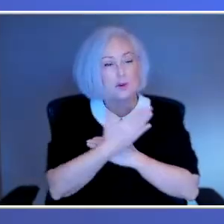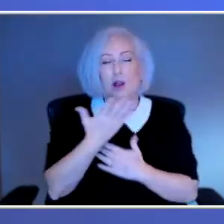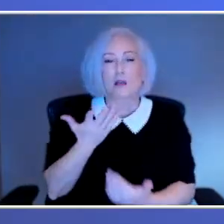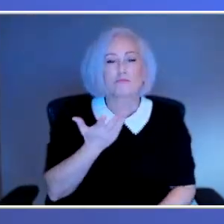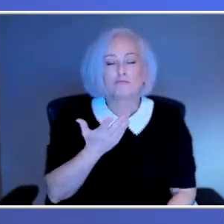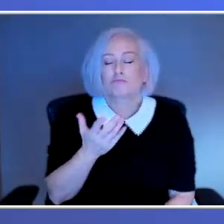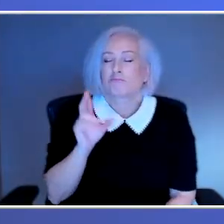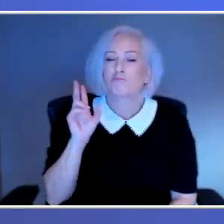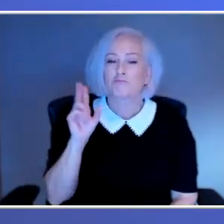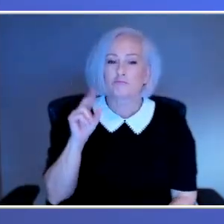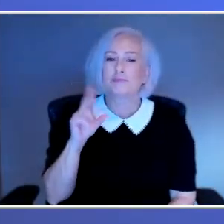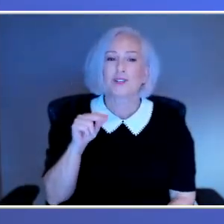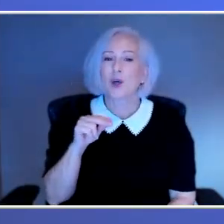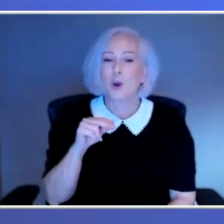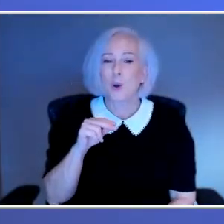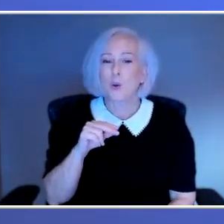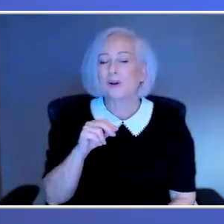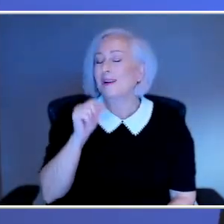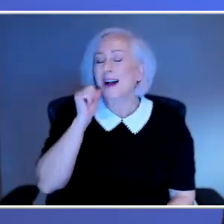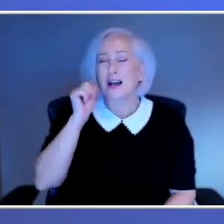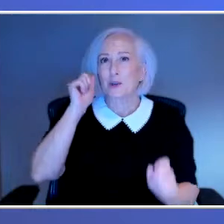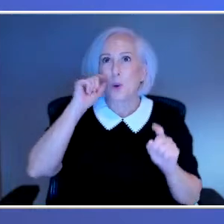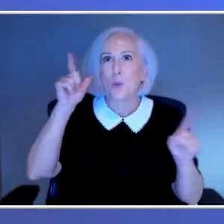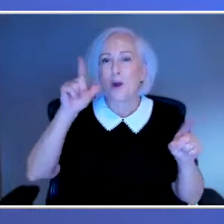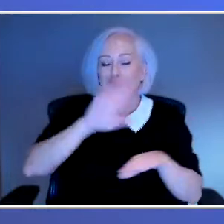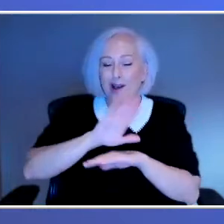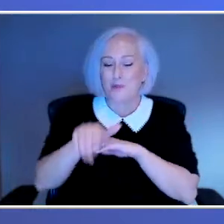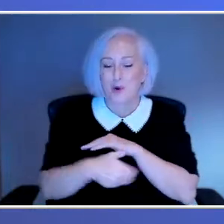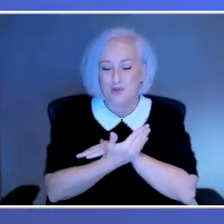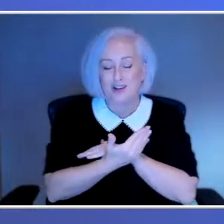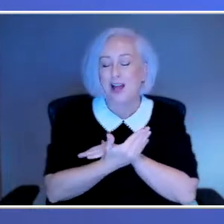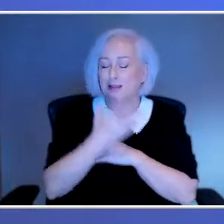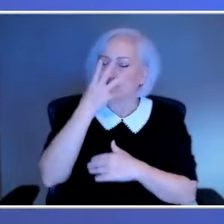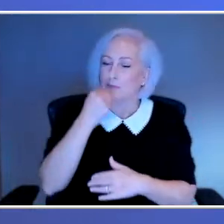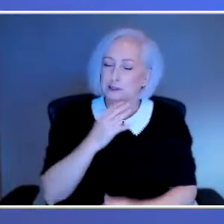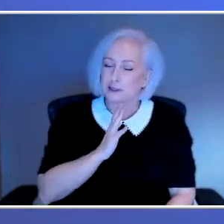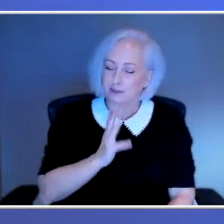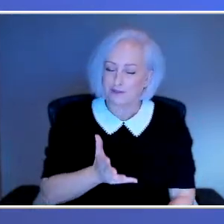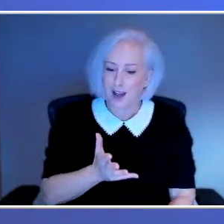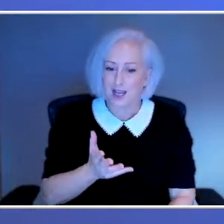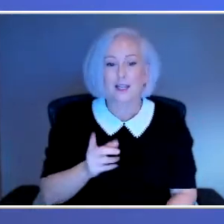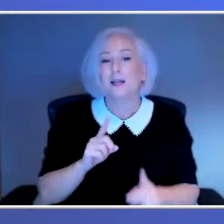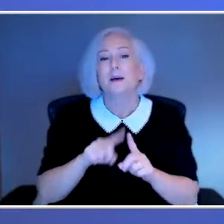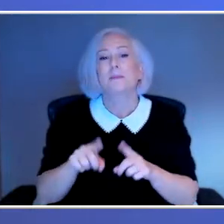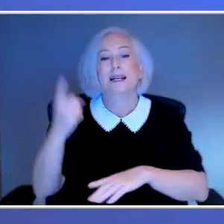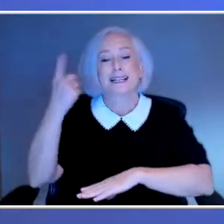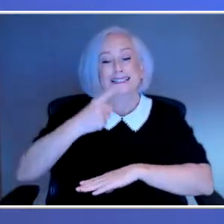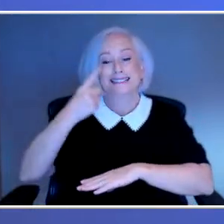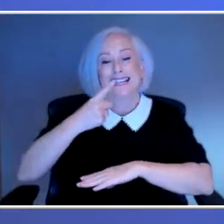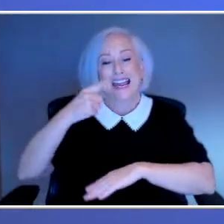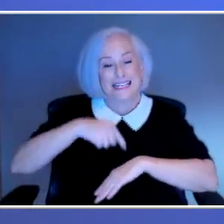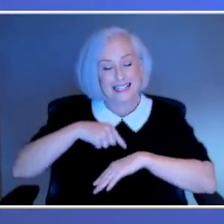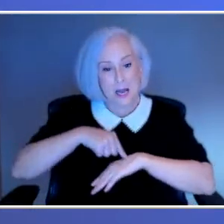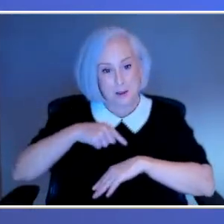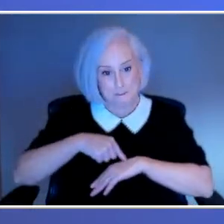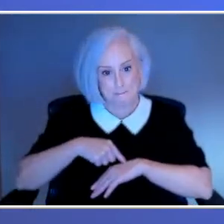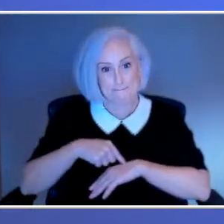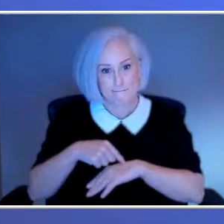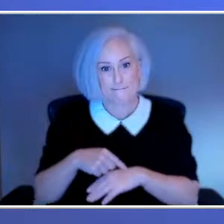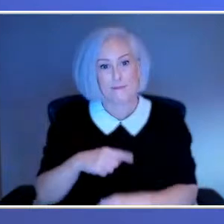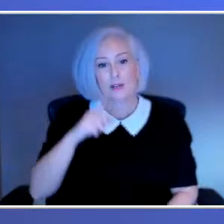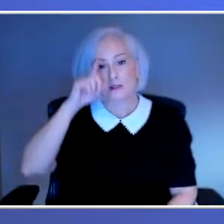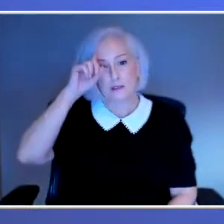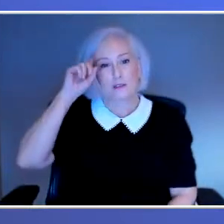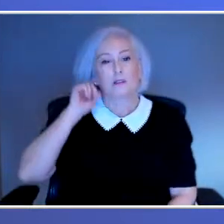night. I don't wake up at nighttime. I sleep, but it's more so during the day, because if I go, which I have gone